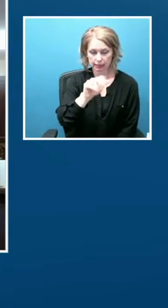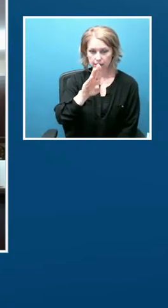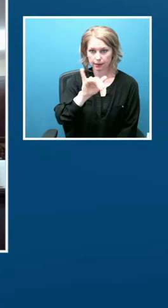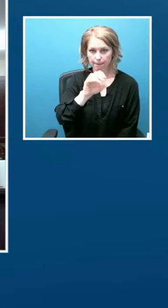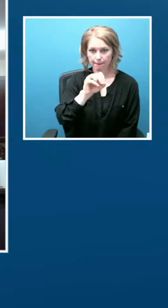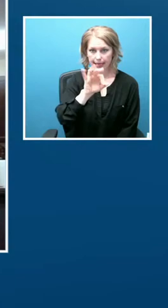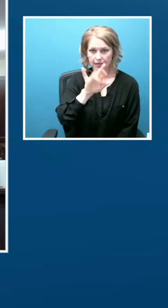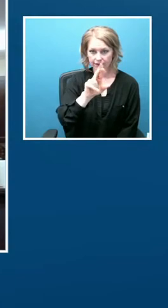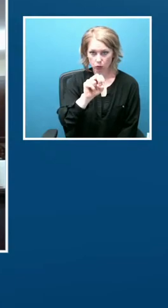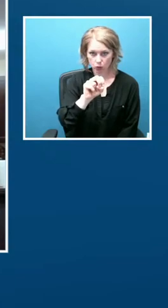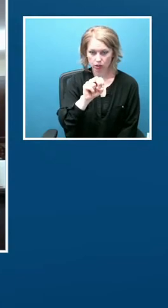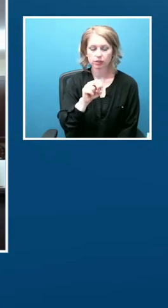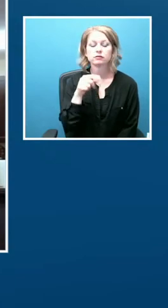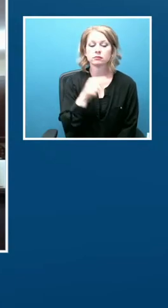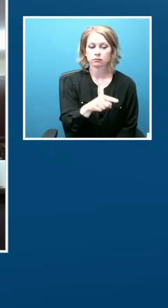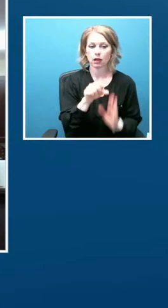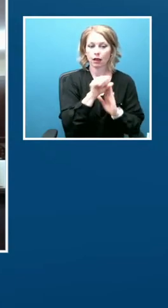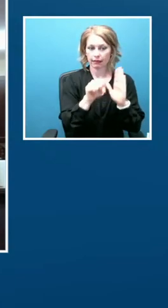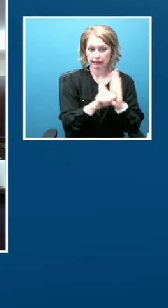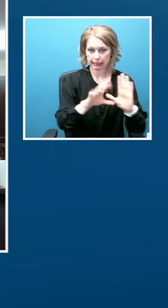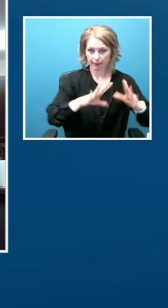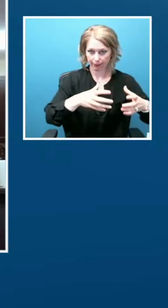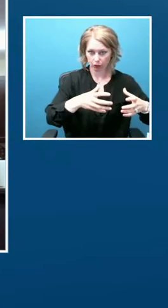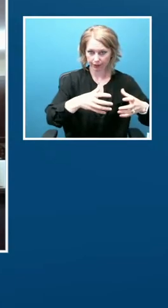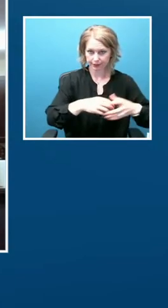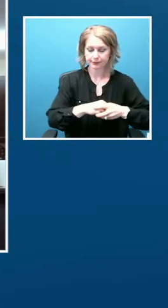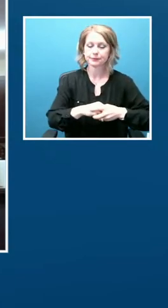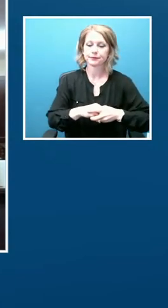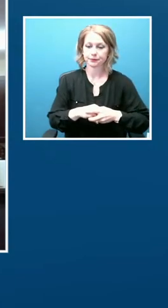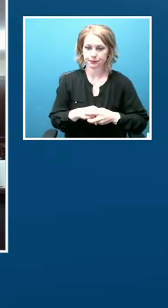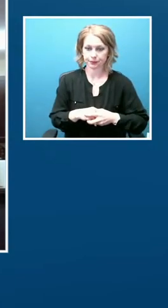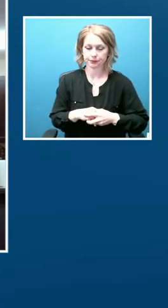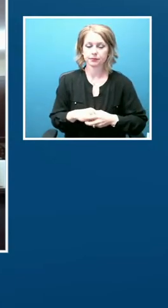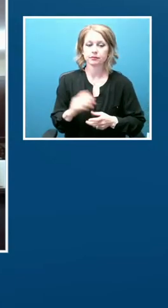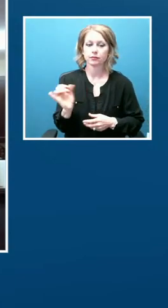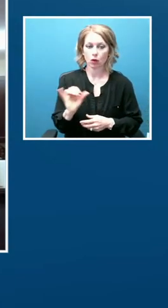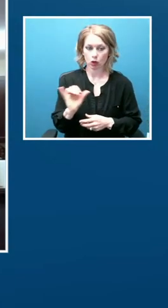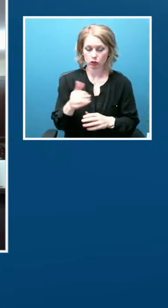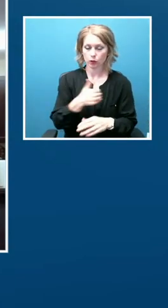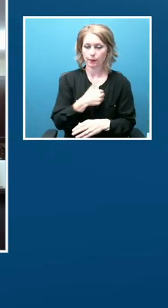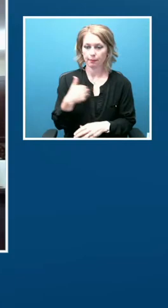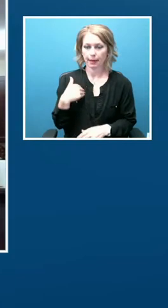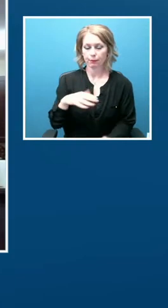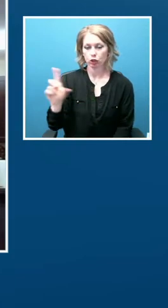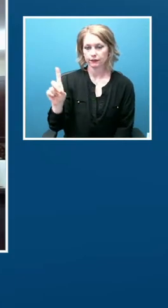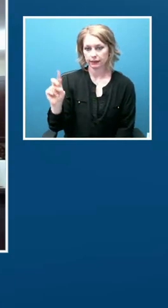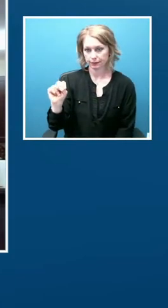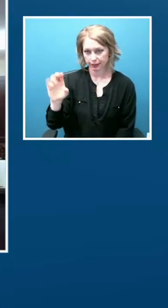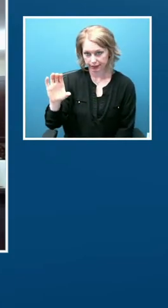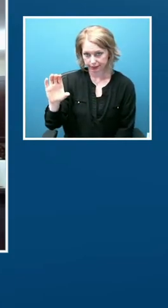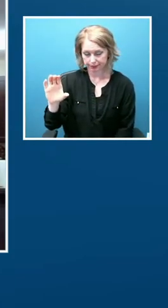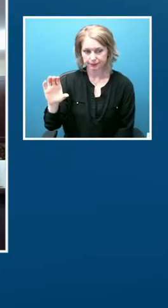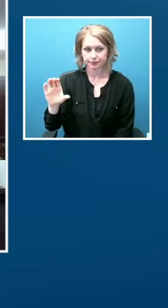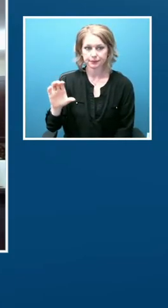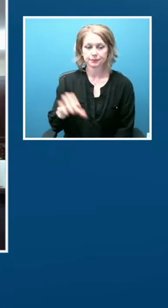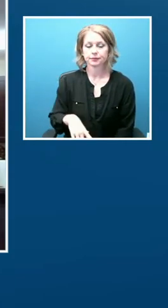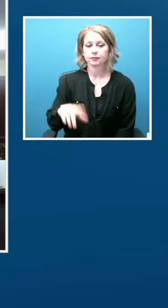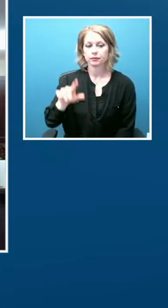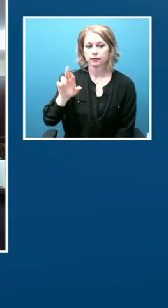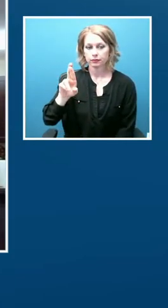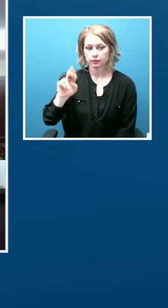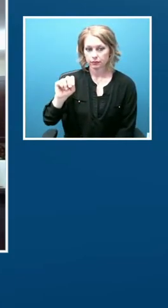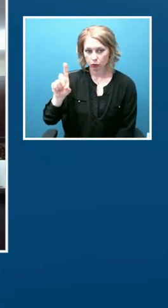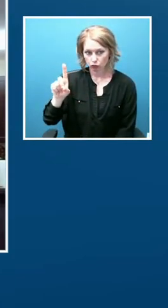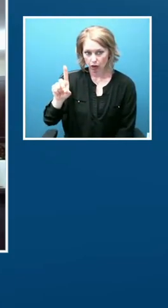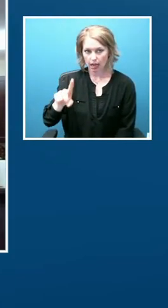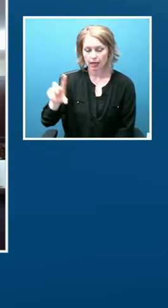Party, state party, and as such, a member of the Democratic National Committee, DNC, Rod Snyder, first vice chair of the